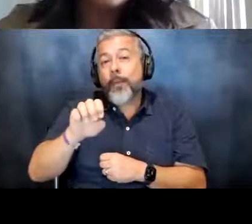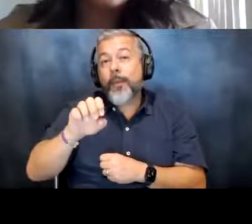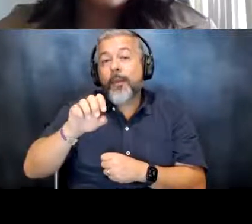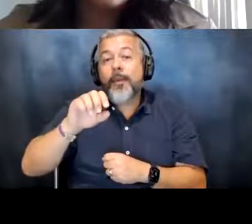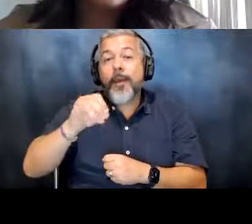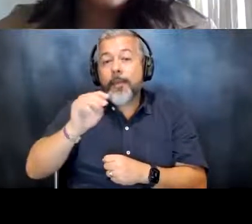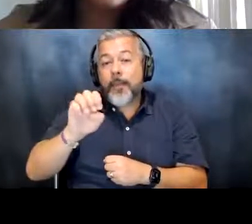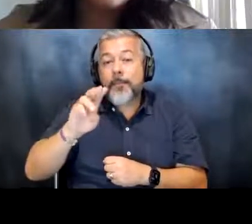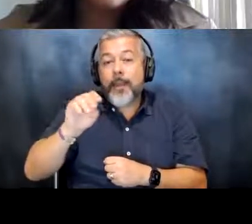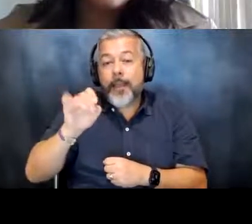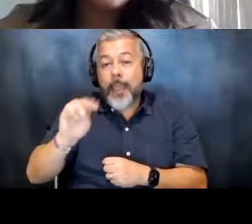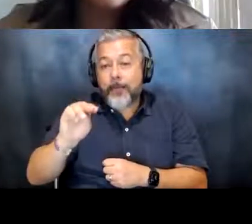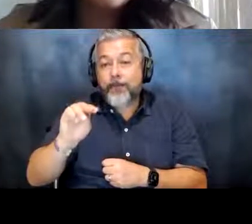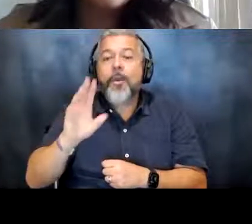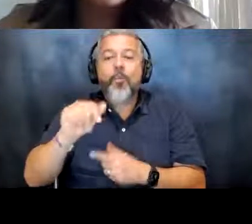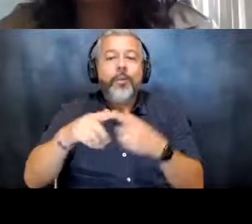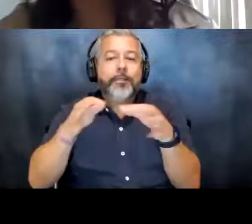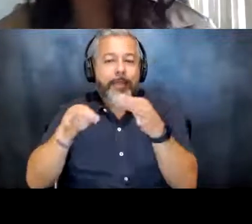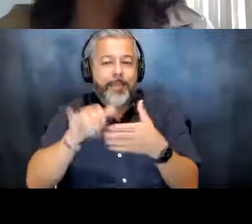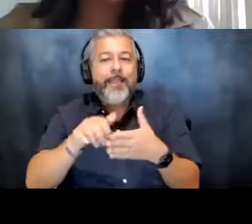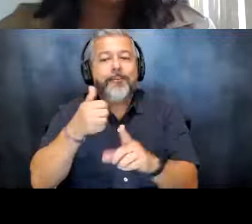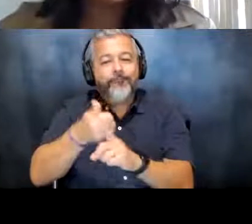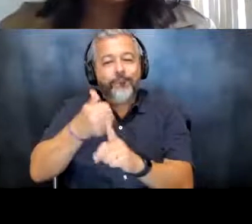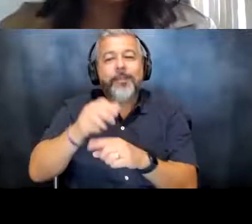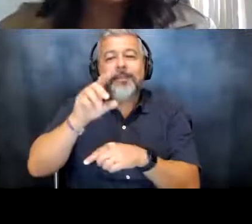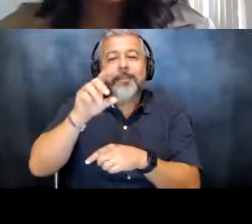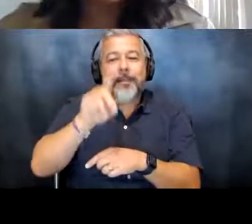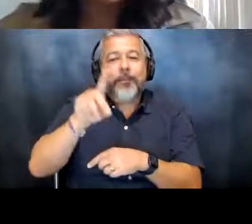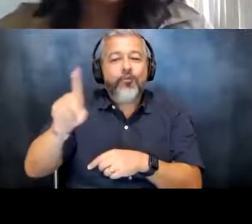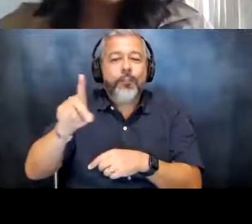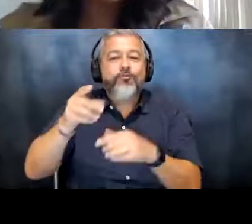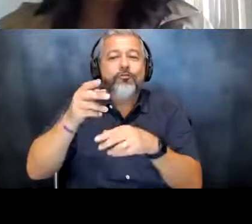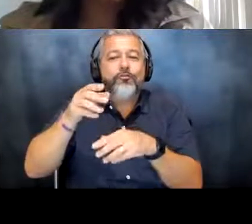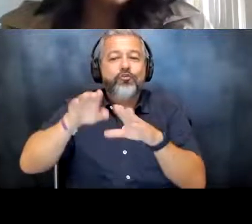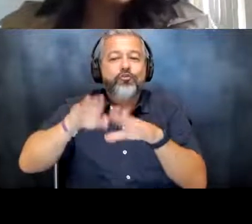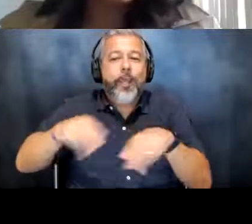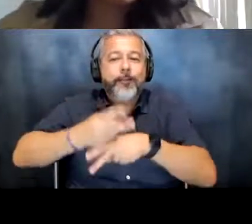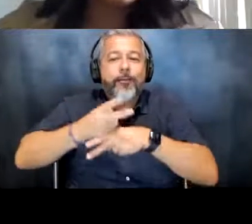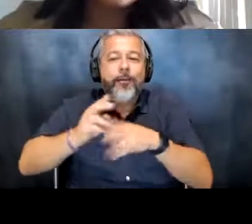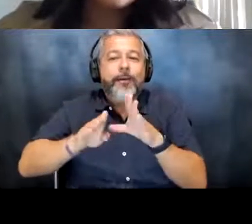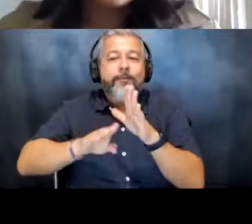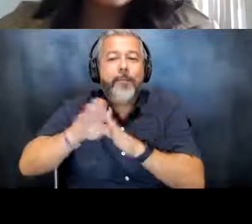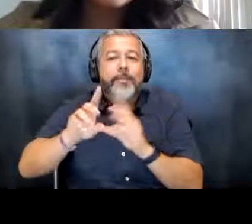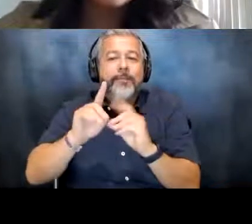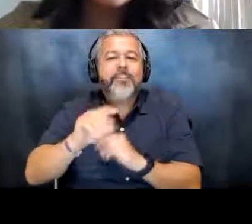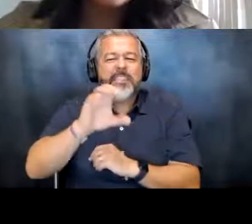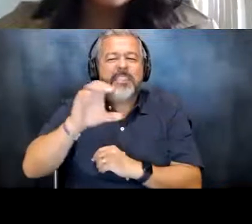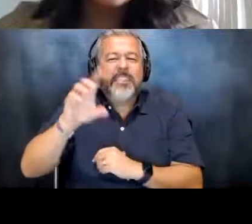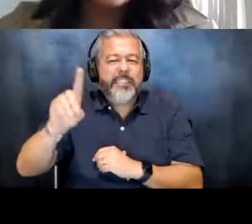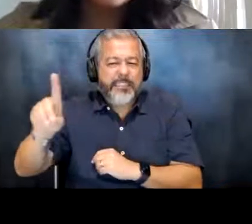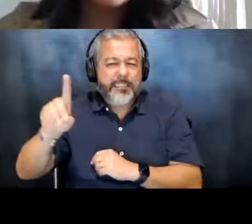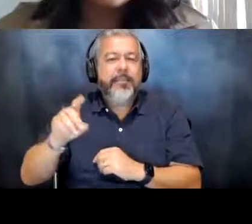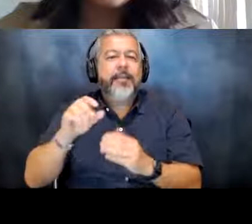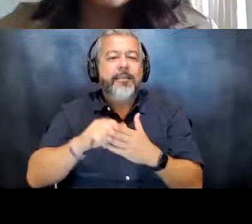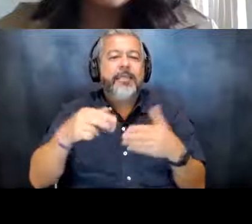Deputy Director of the Childcare and Development Division here at CDSS. And that will cover slides 8 through 10. And then also